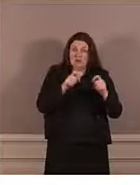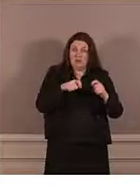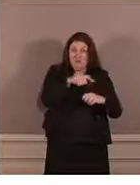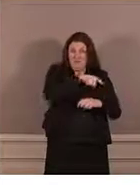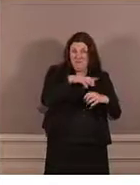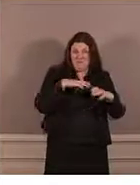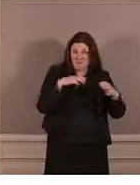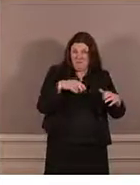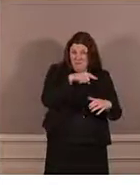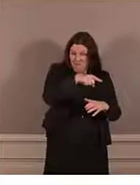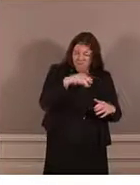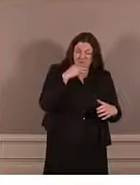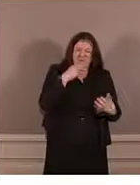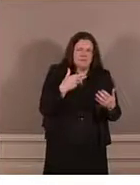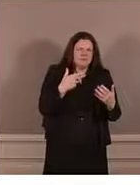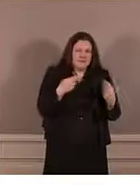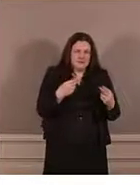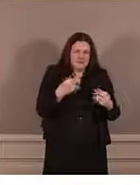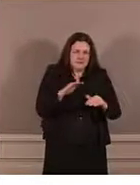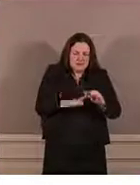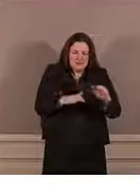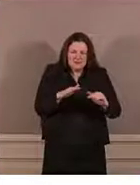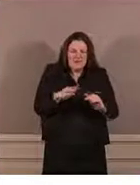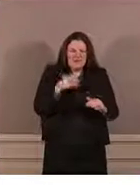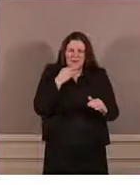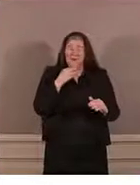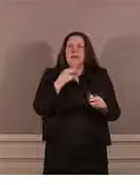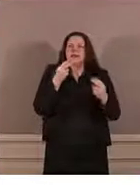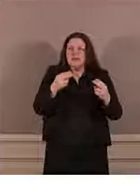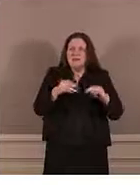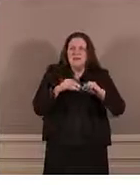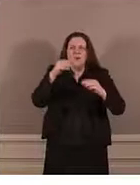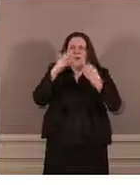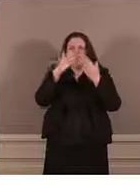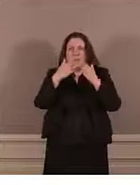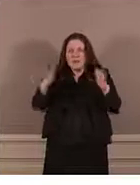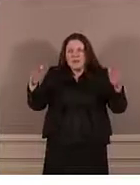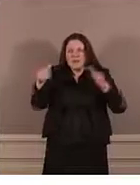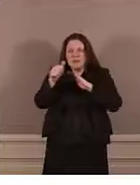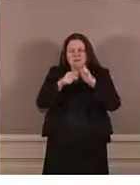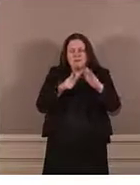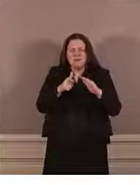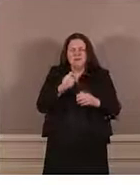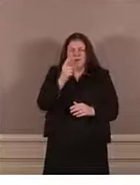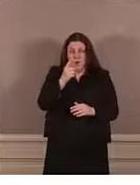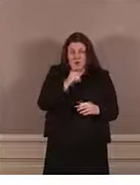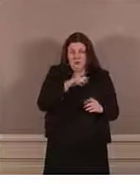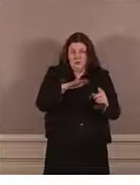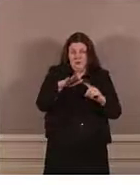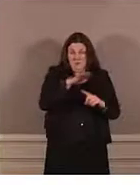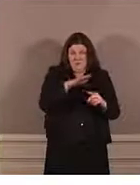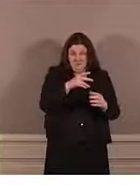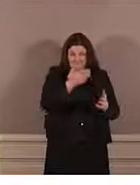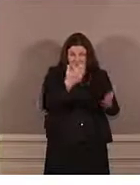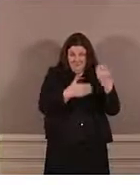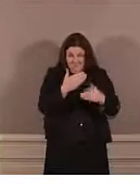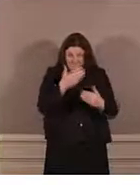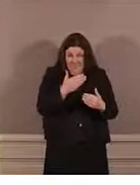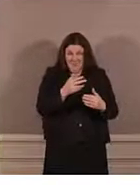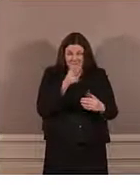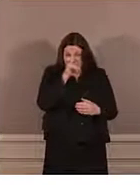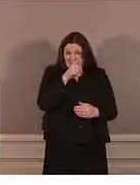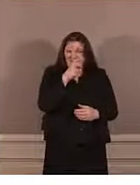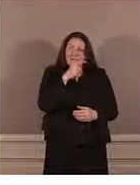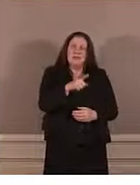follow lots of steps. And obviously to develop wider skills. In one of our sites, a service user told us that they were taking part